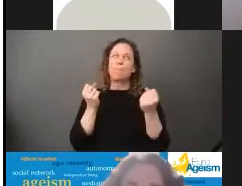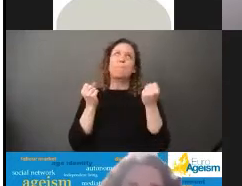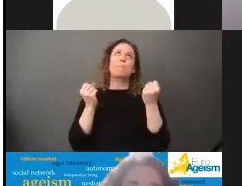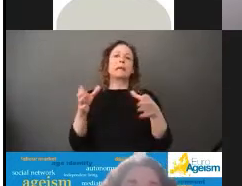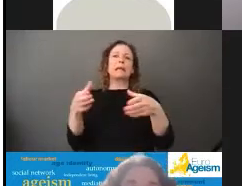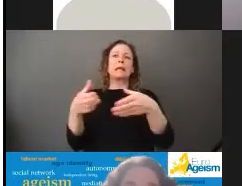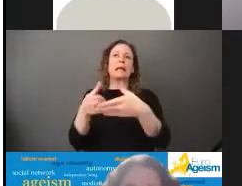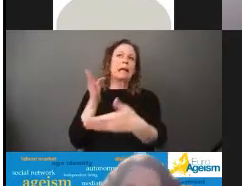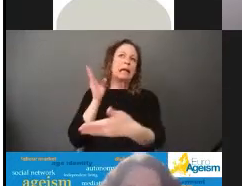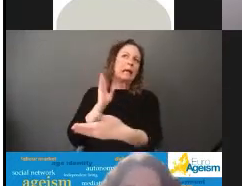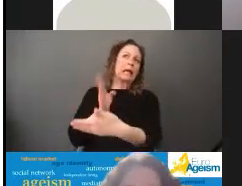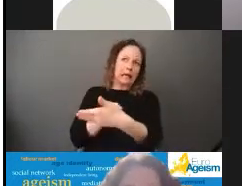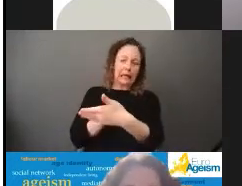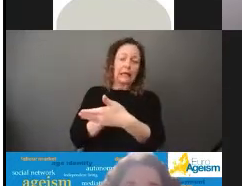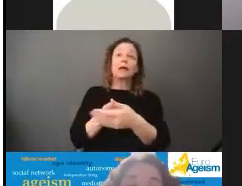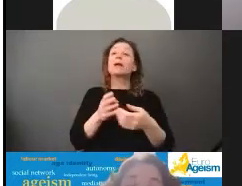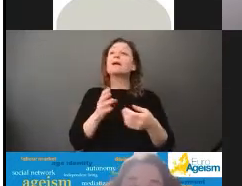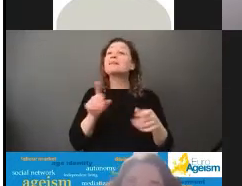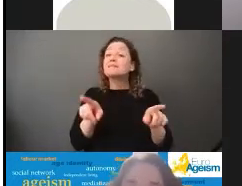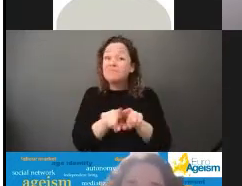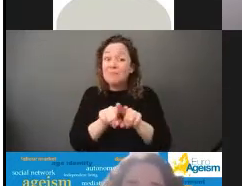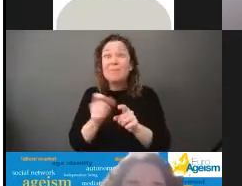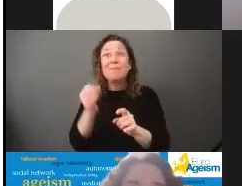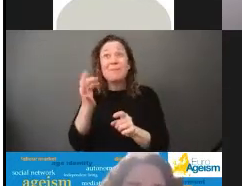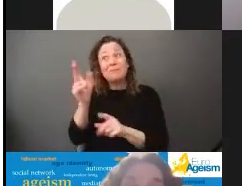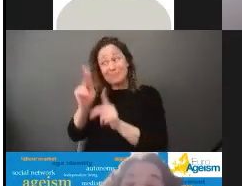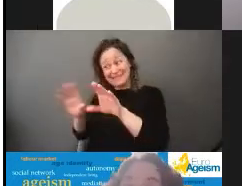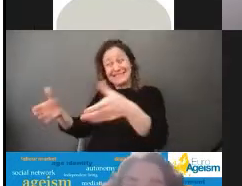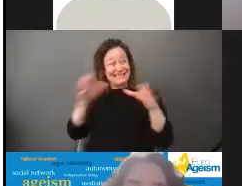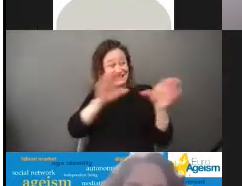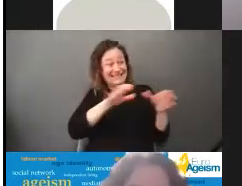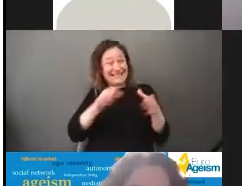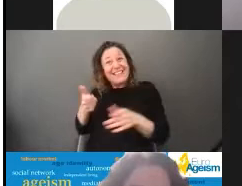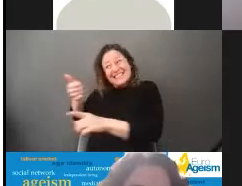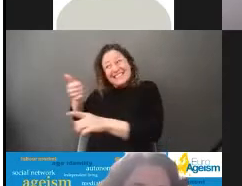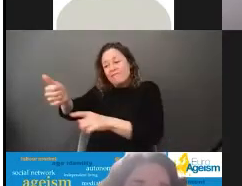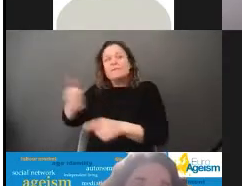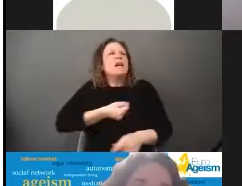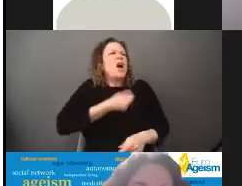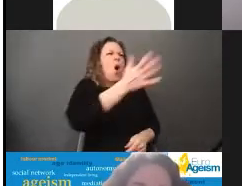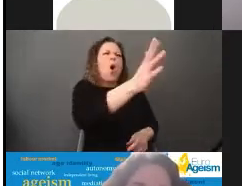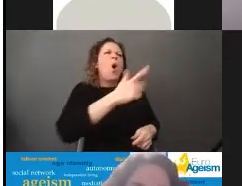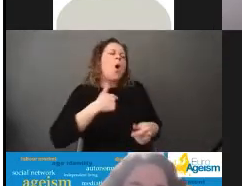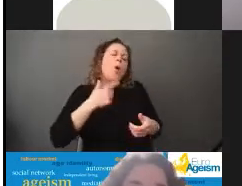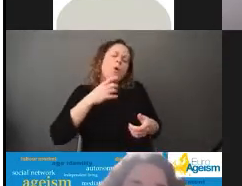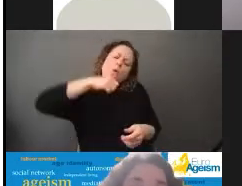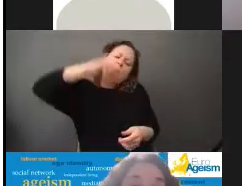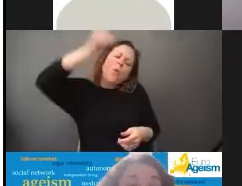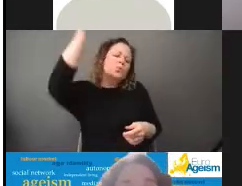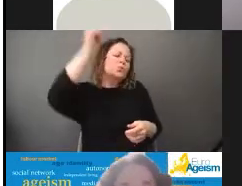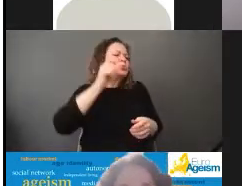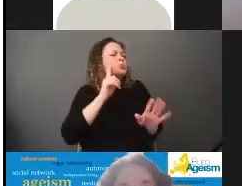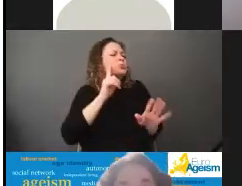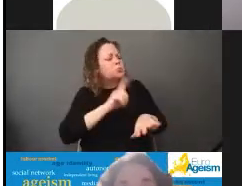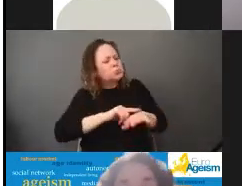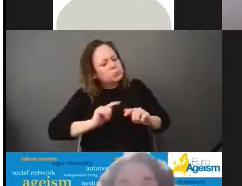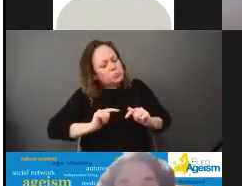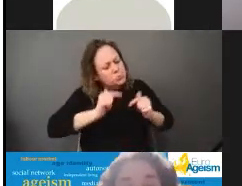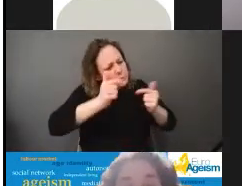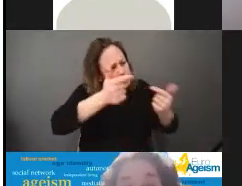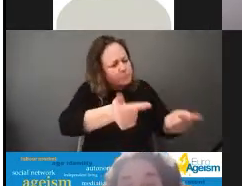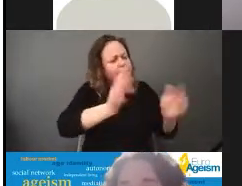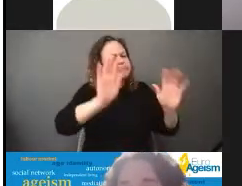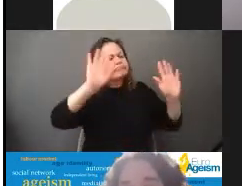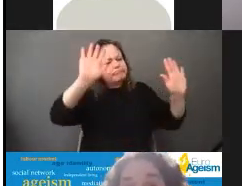were saying, I've already lived my life, now it's time for others, I don't want this vaccine, I don't need this vaccine. Same goes